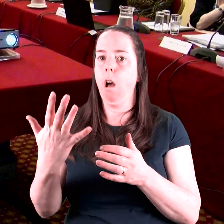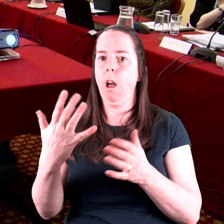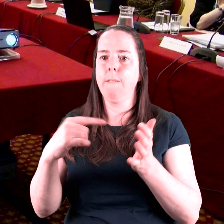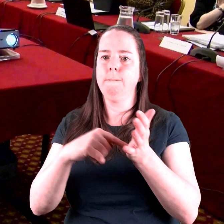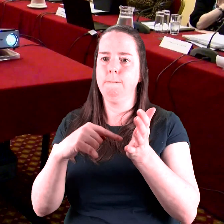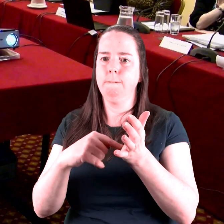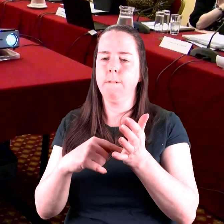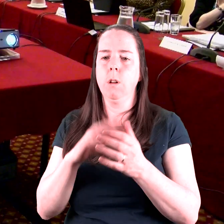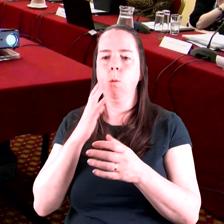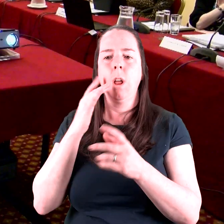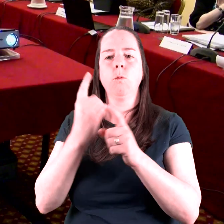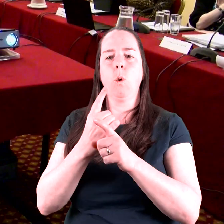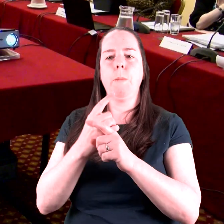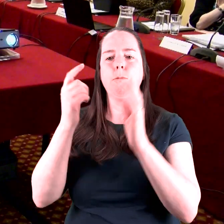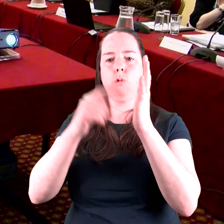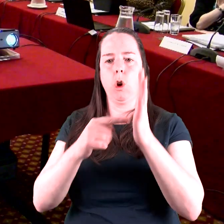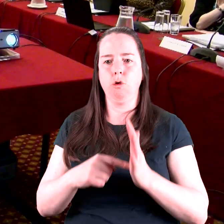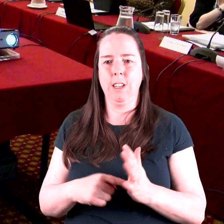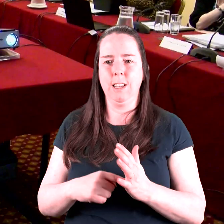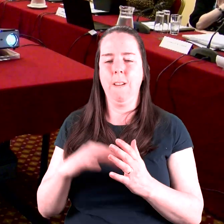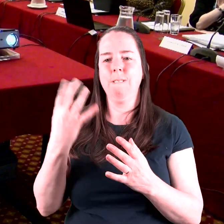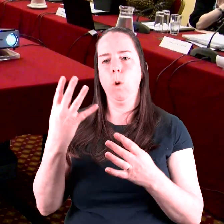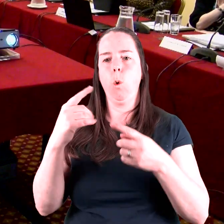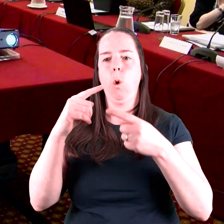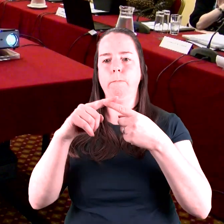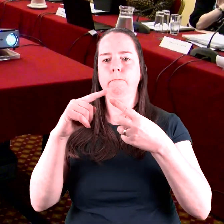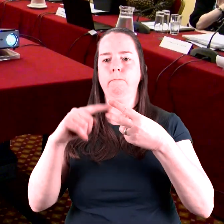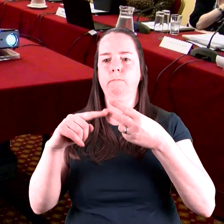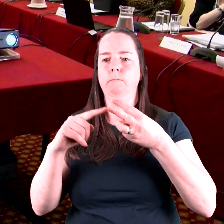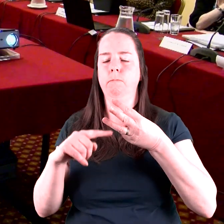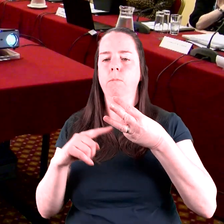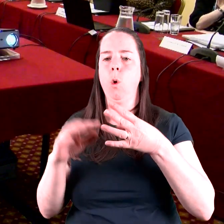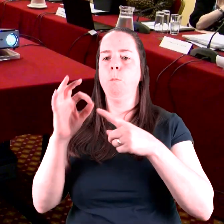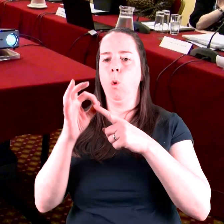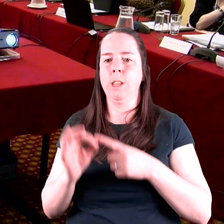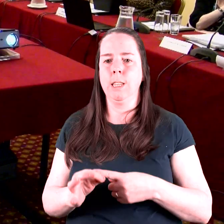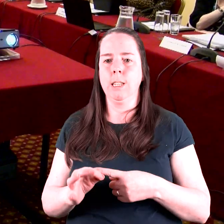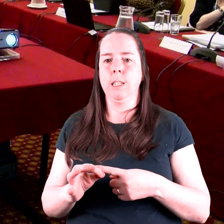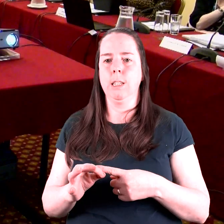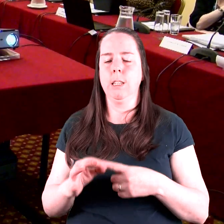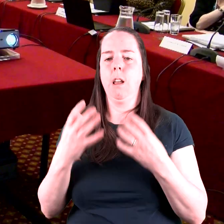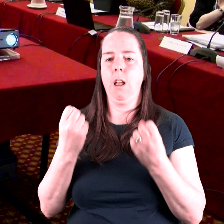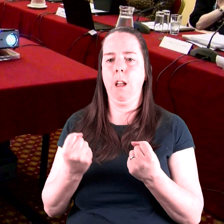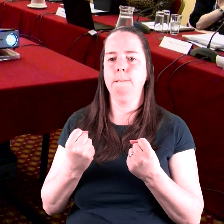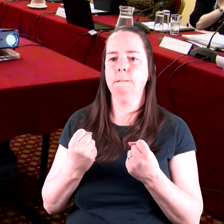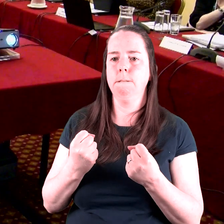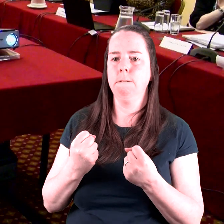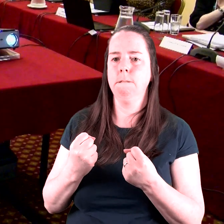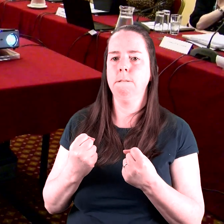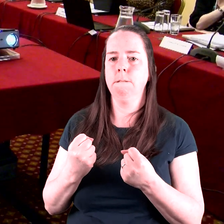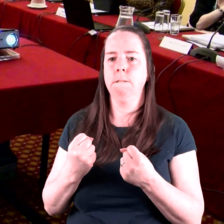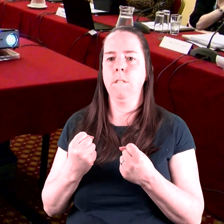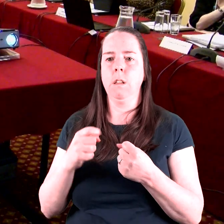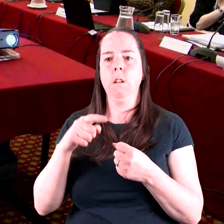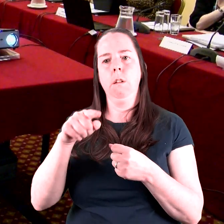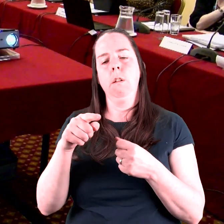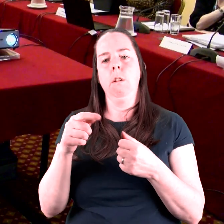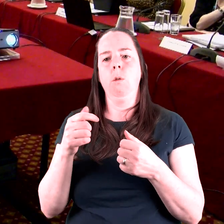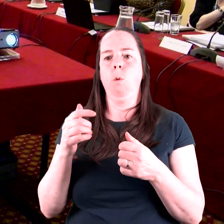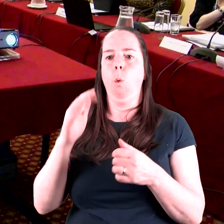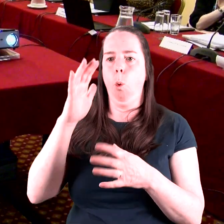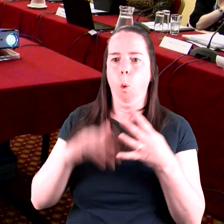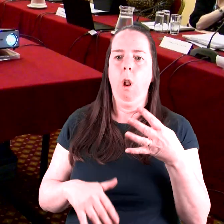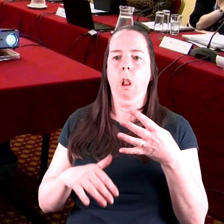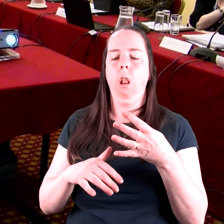5. But when we talk about the priorities, there are 4 bullet points in the boxes, and